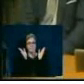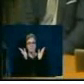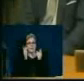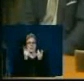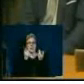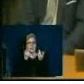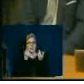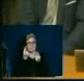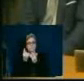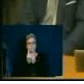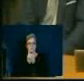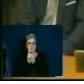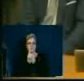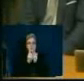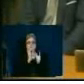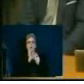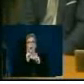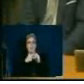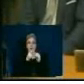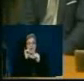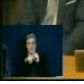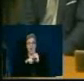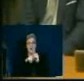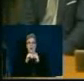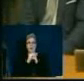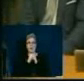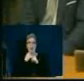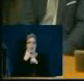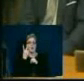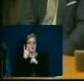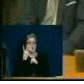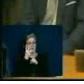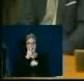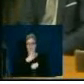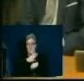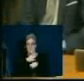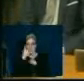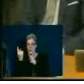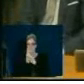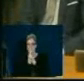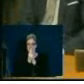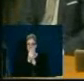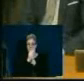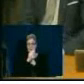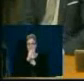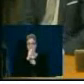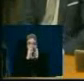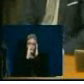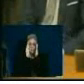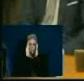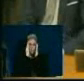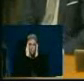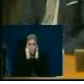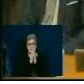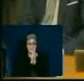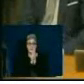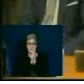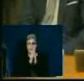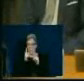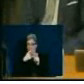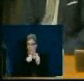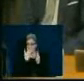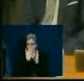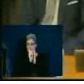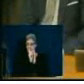address this item, and I've seen the lady re-enter the room. Ms. Meyer, would you have